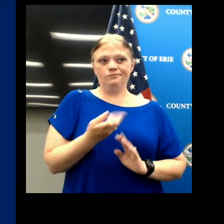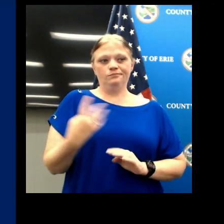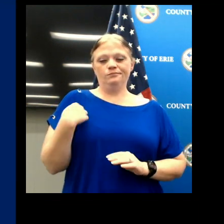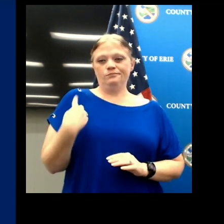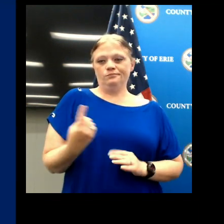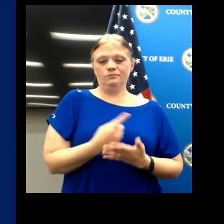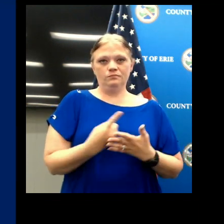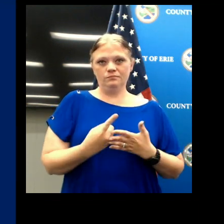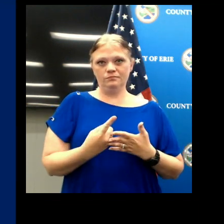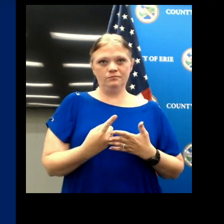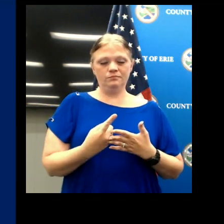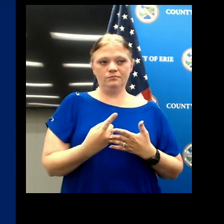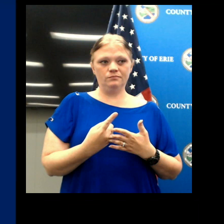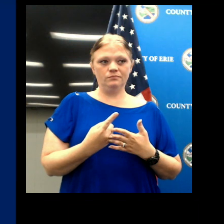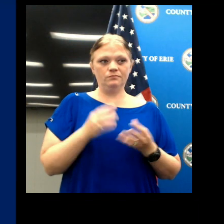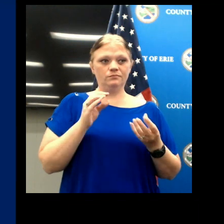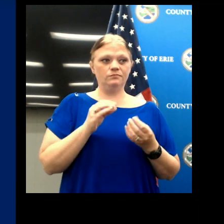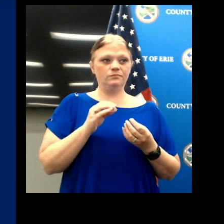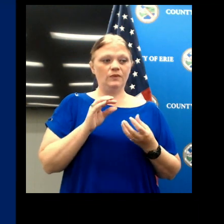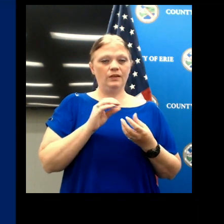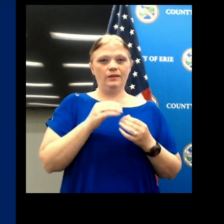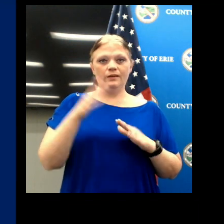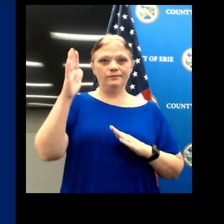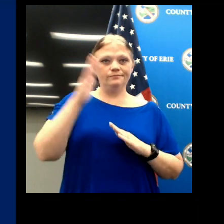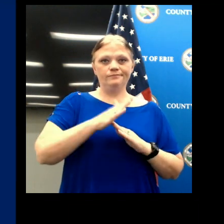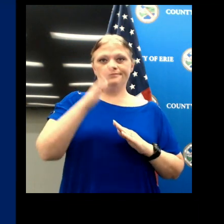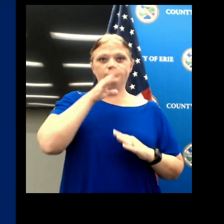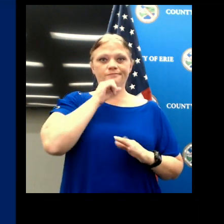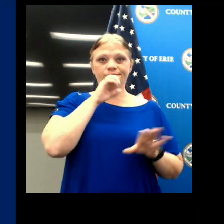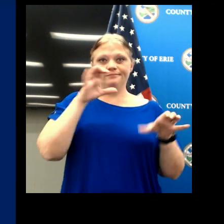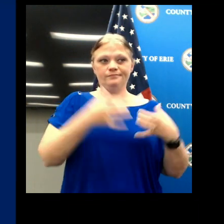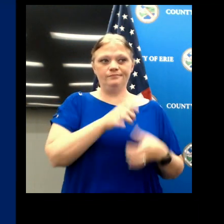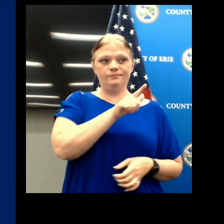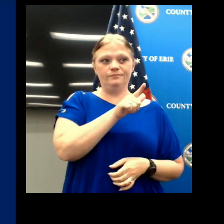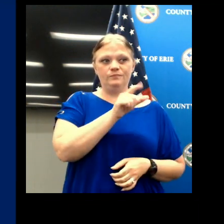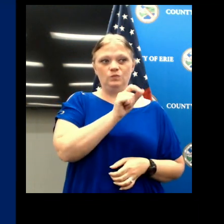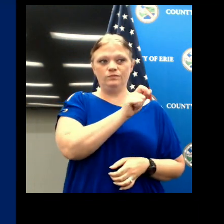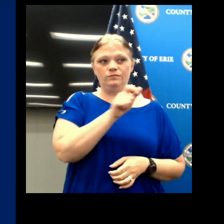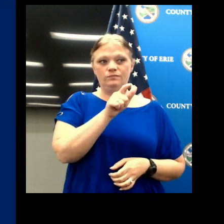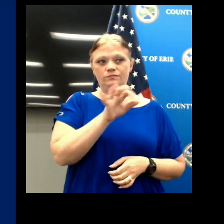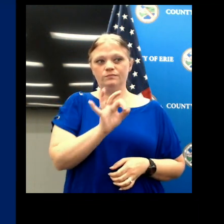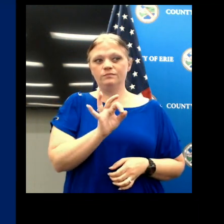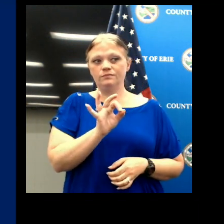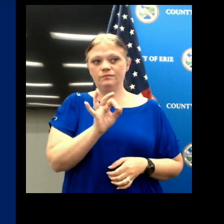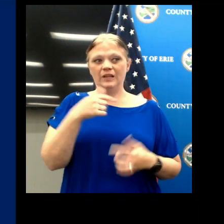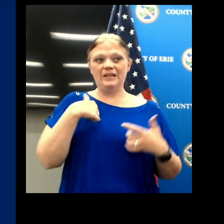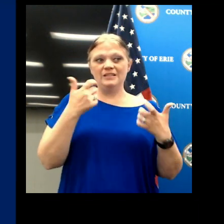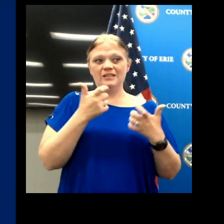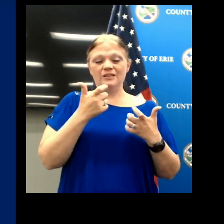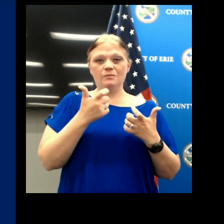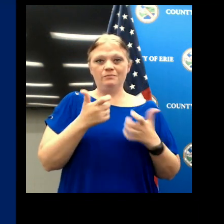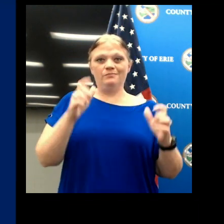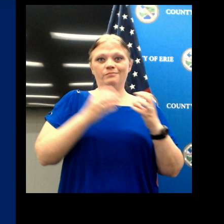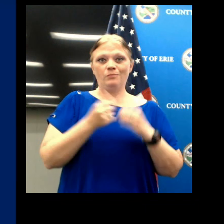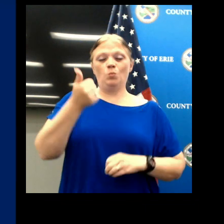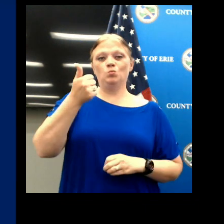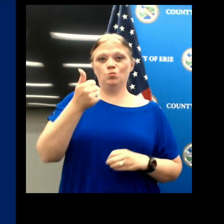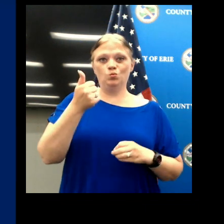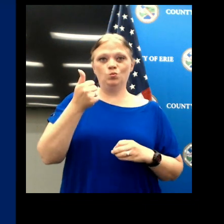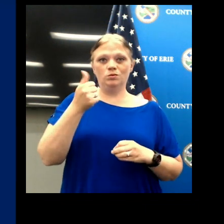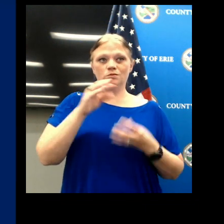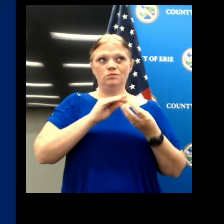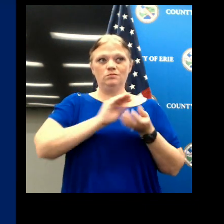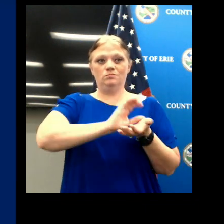few weeks, number one age group is the 20 to 29 age group, which has the largest number of cases, and the rest are